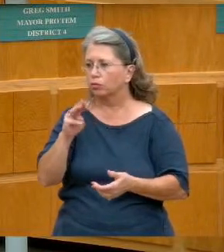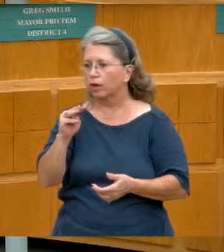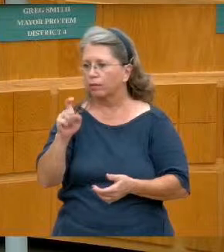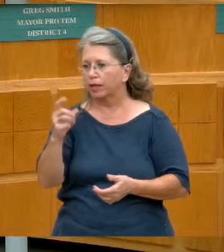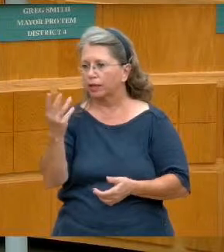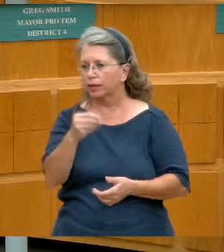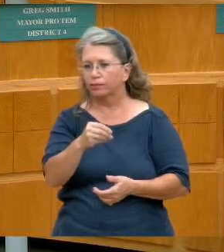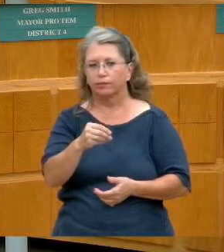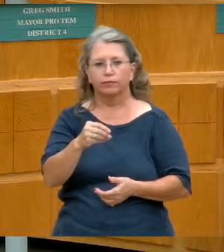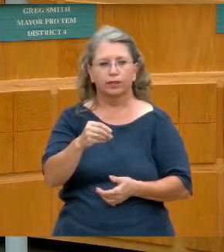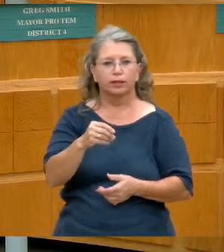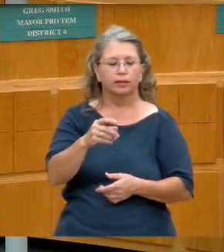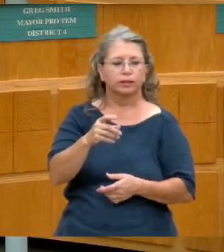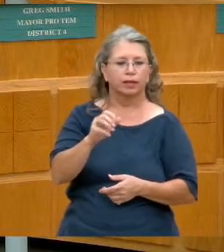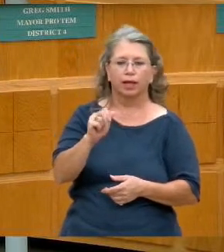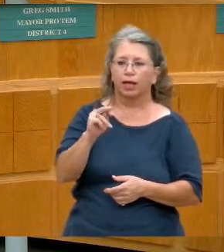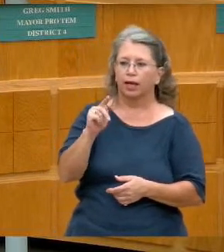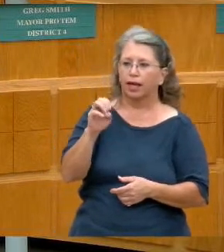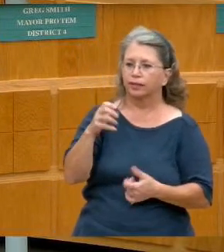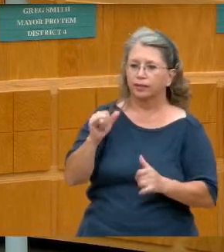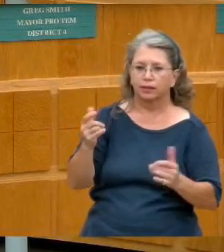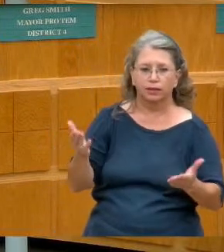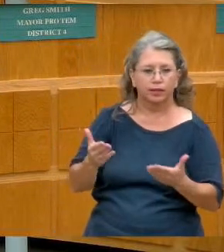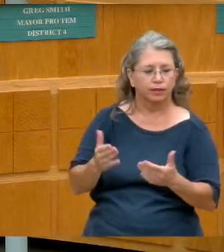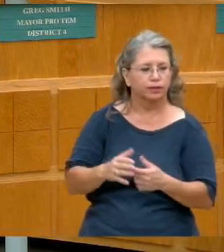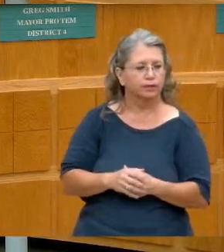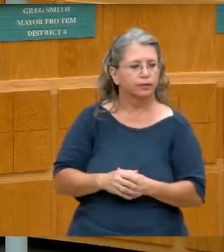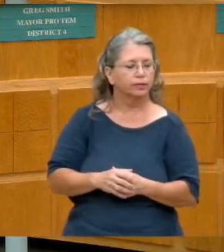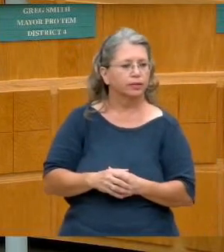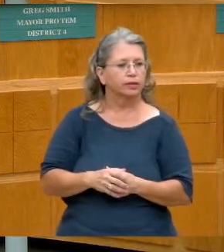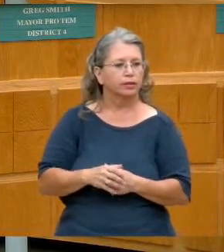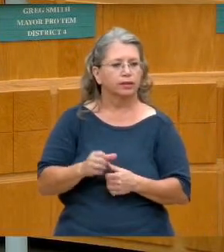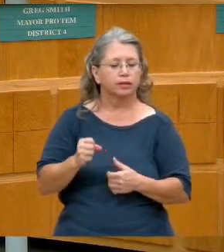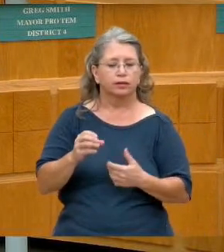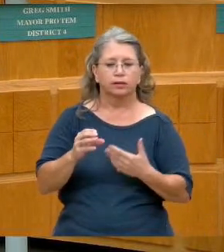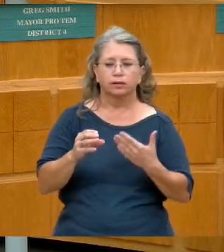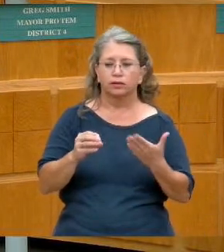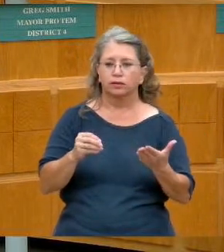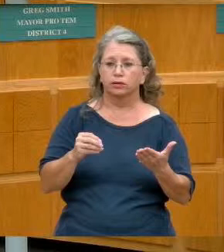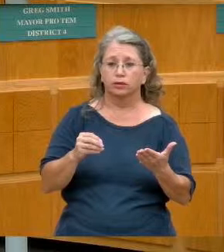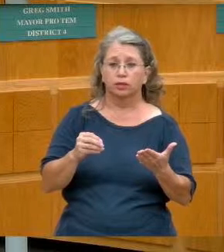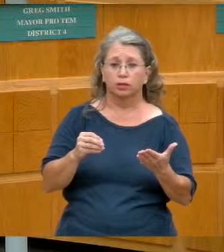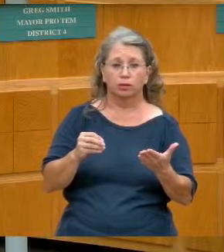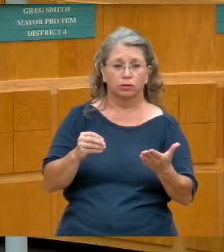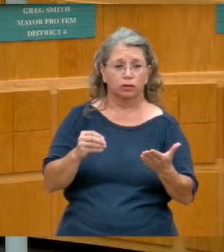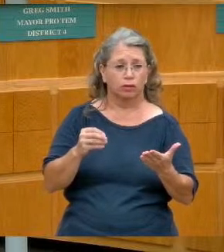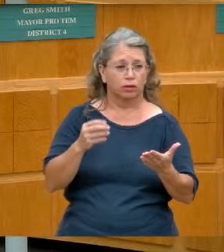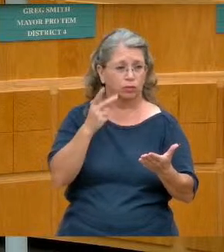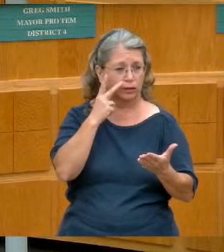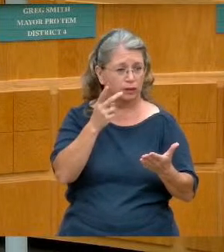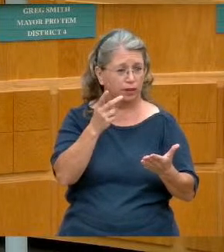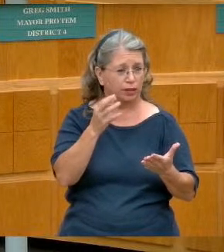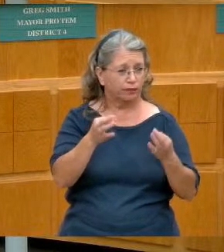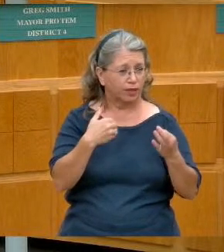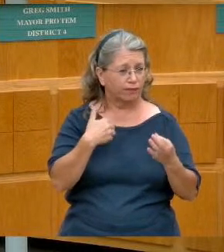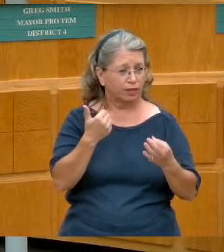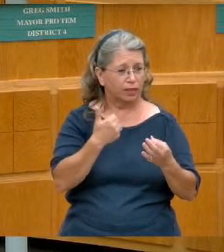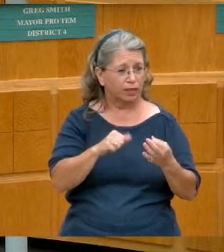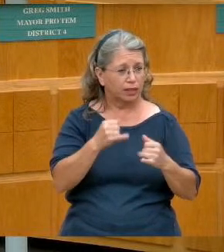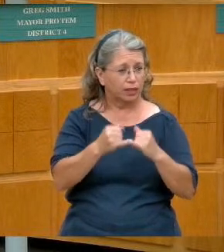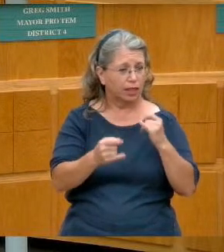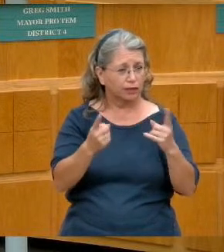still? Annette's still here, our Director of Health, so we can see if there's any questions from the media that y'all might have.